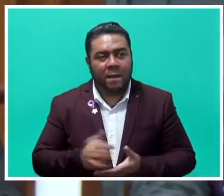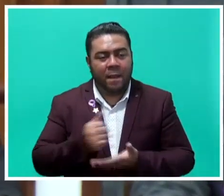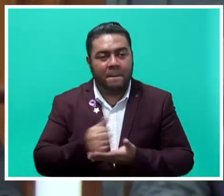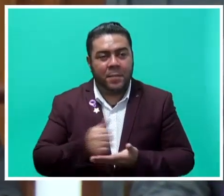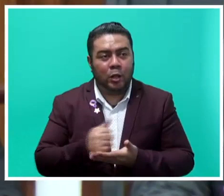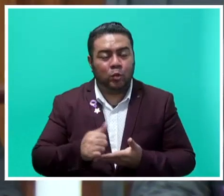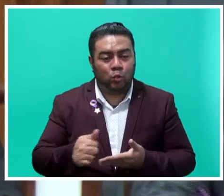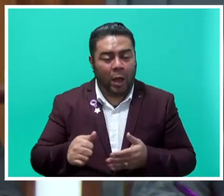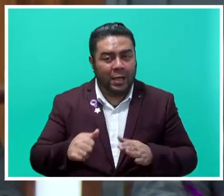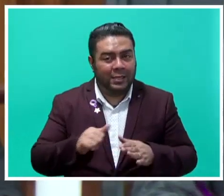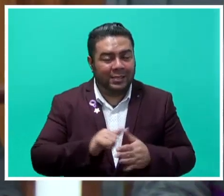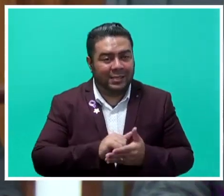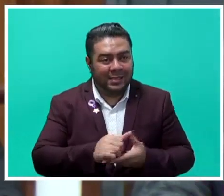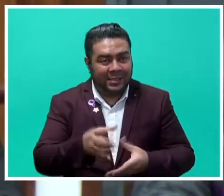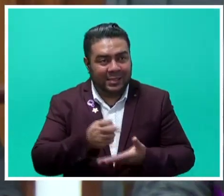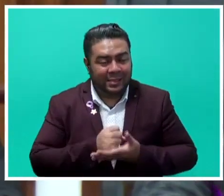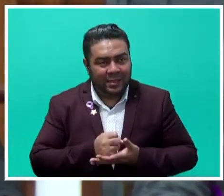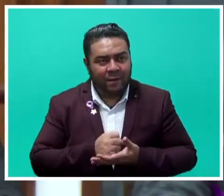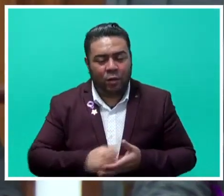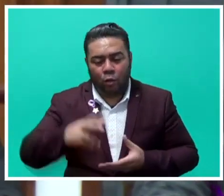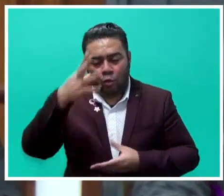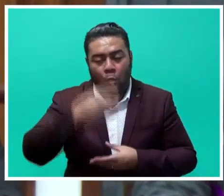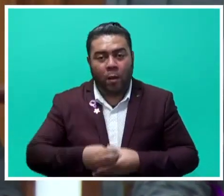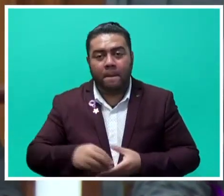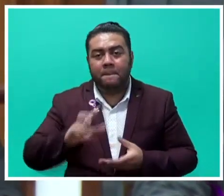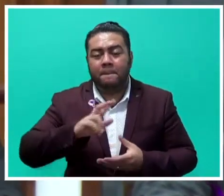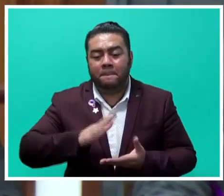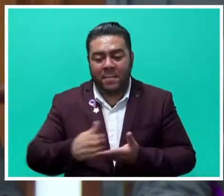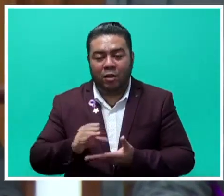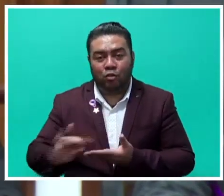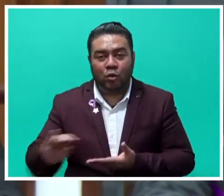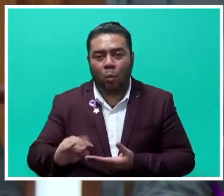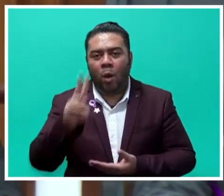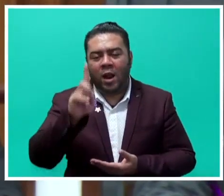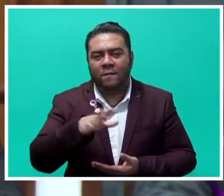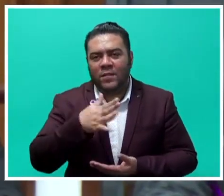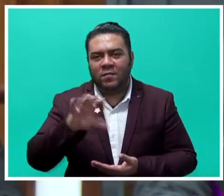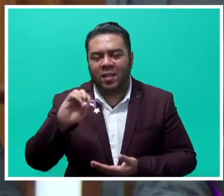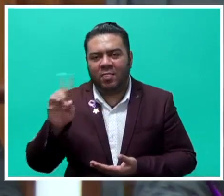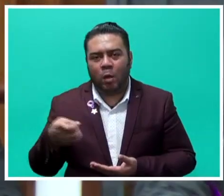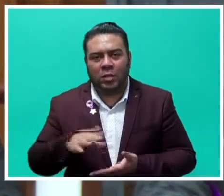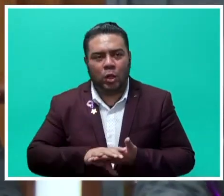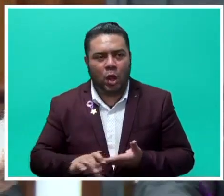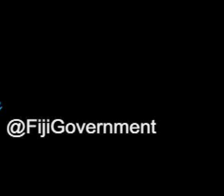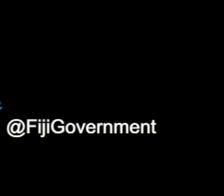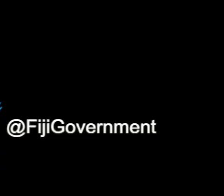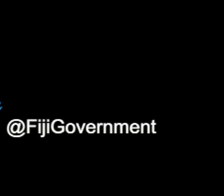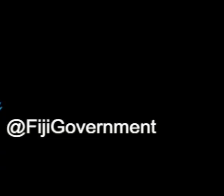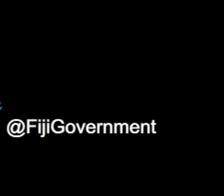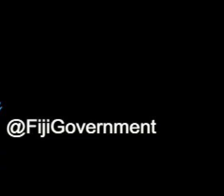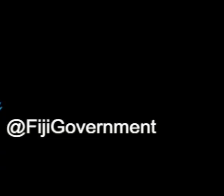financial year with a total allocated budget of $150,000. Thank you, Mr. Speaker, sir.